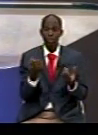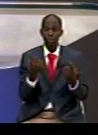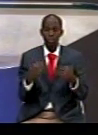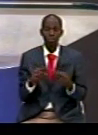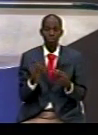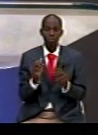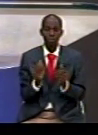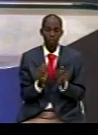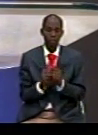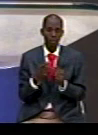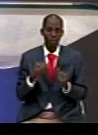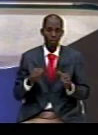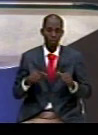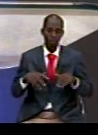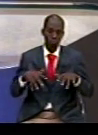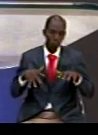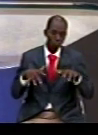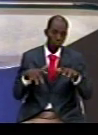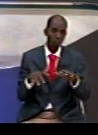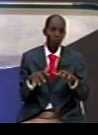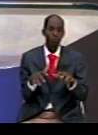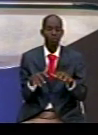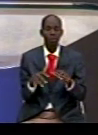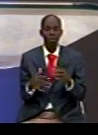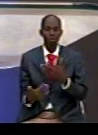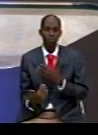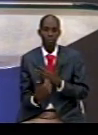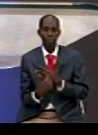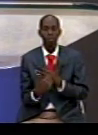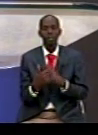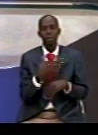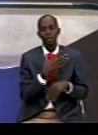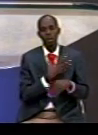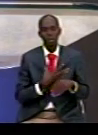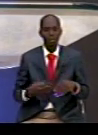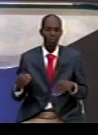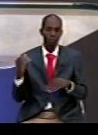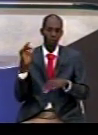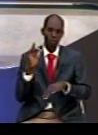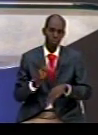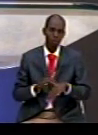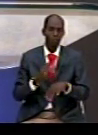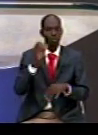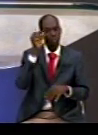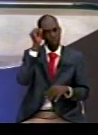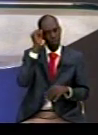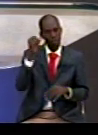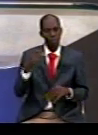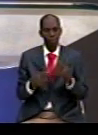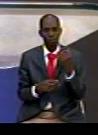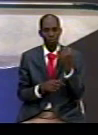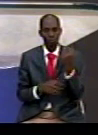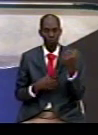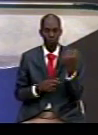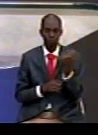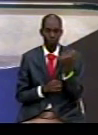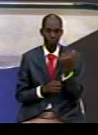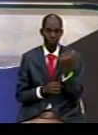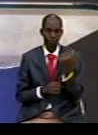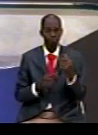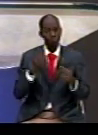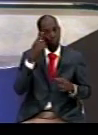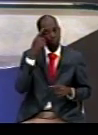of the crowd in the multitude behind and touched his garment. For